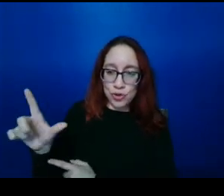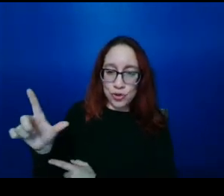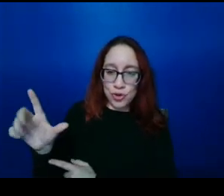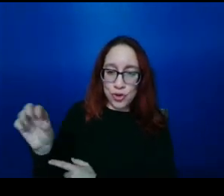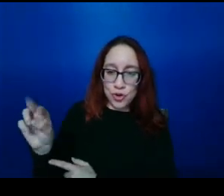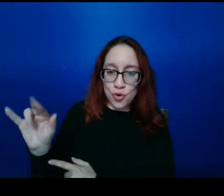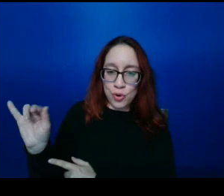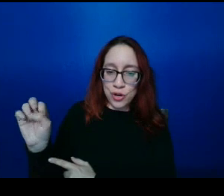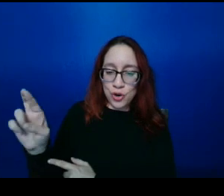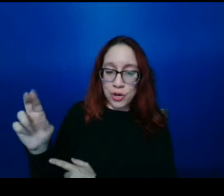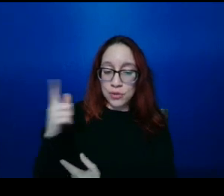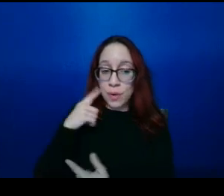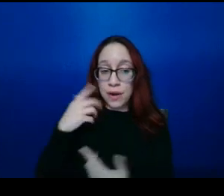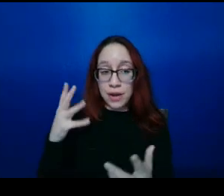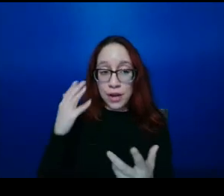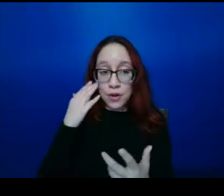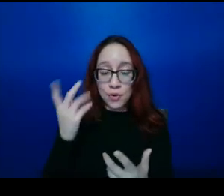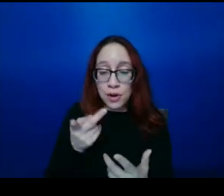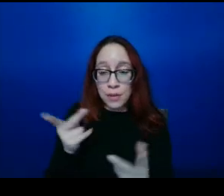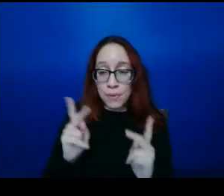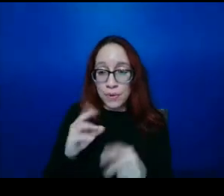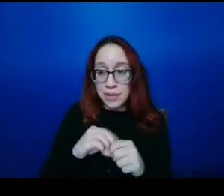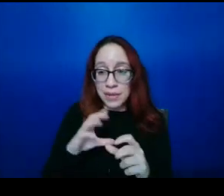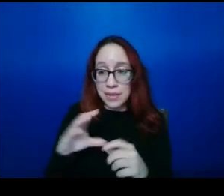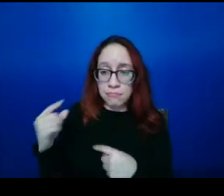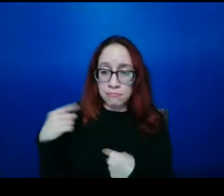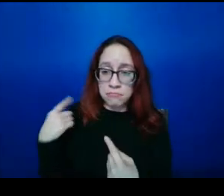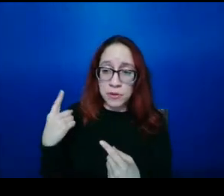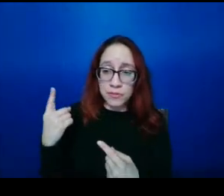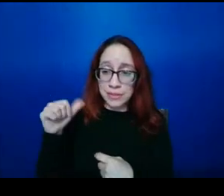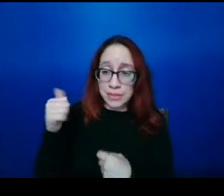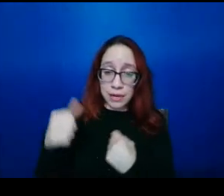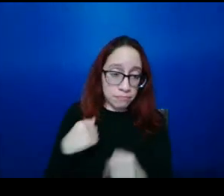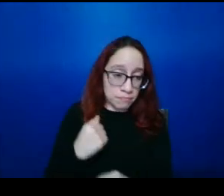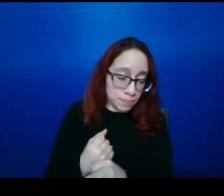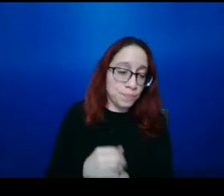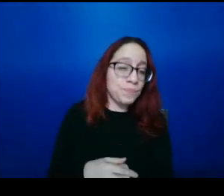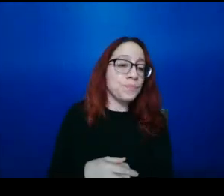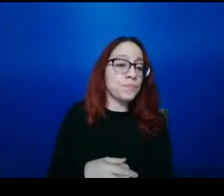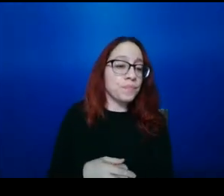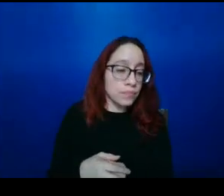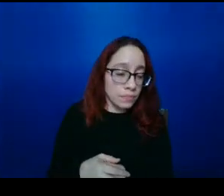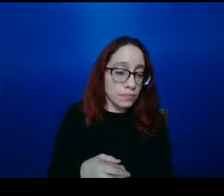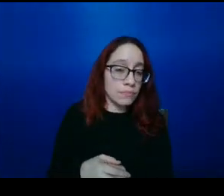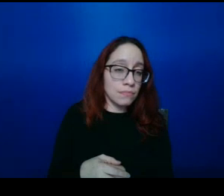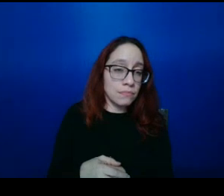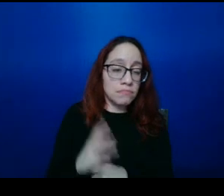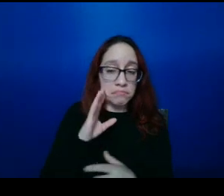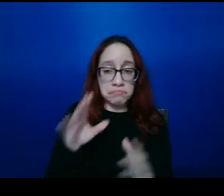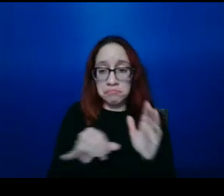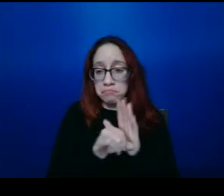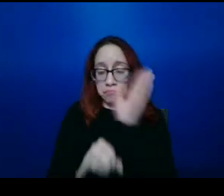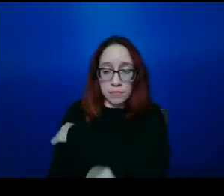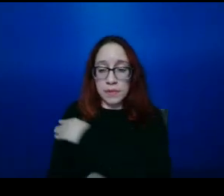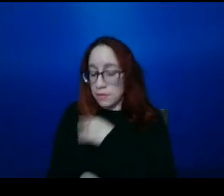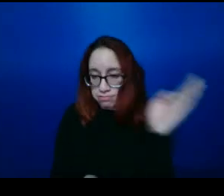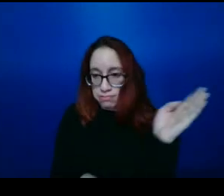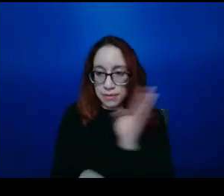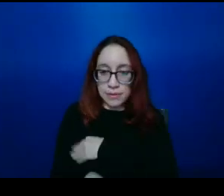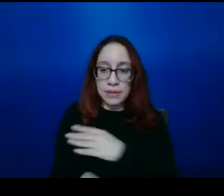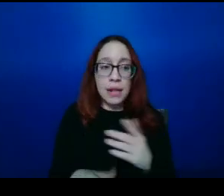Rob Singer and the other principals of the company for probably a decade. I would characterize them as